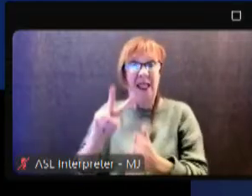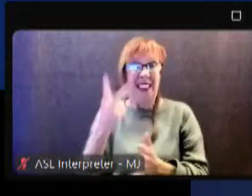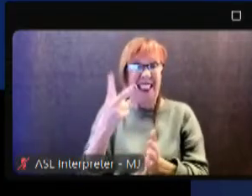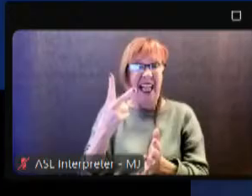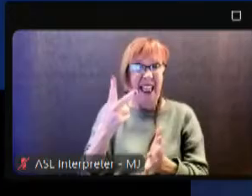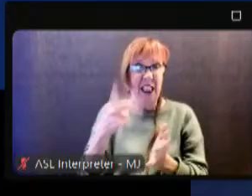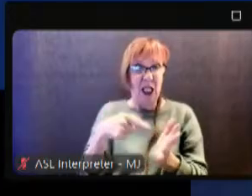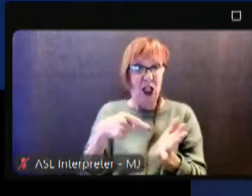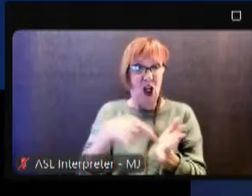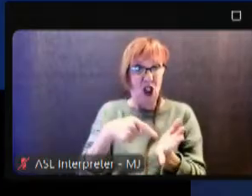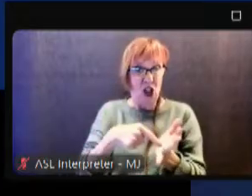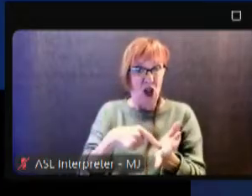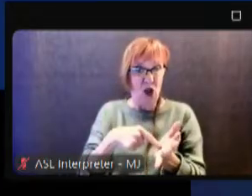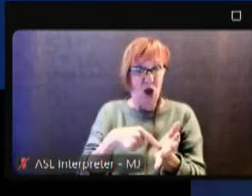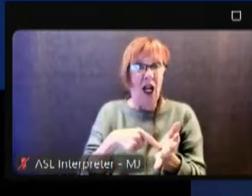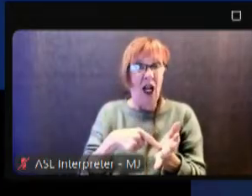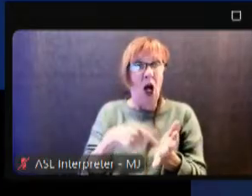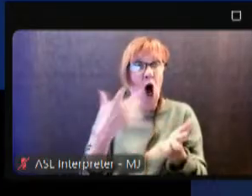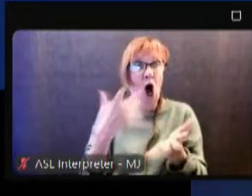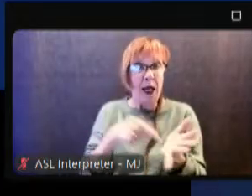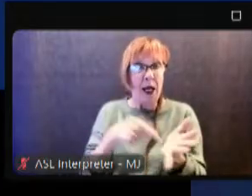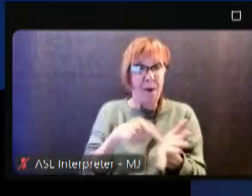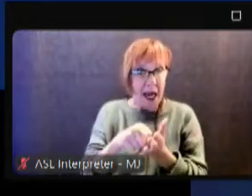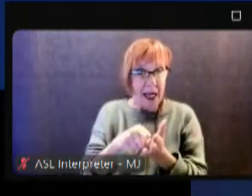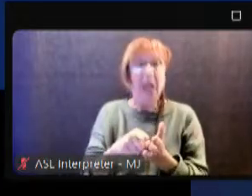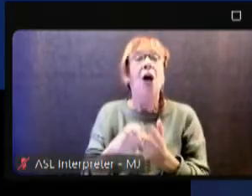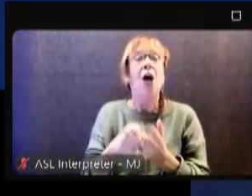refund. Next slide.